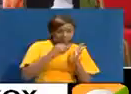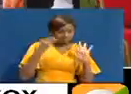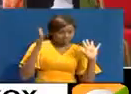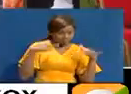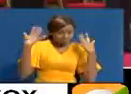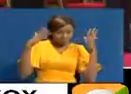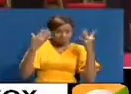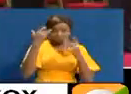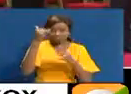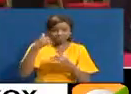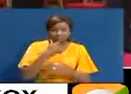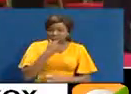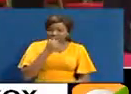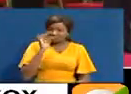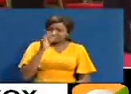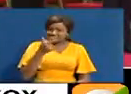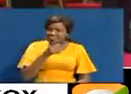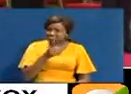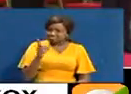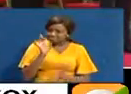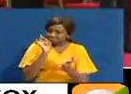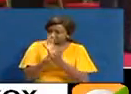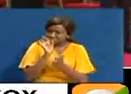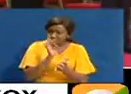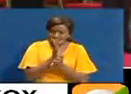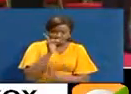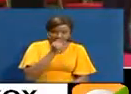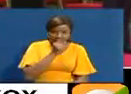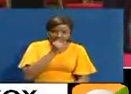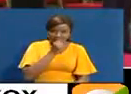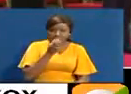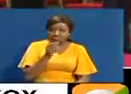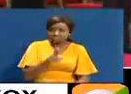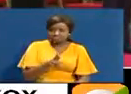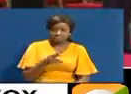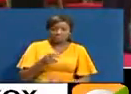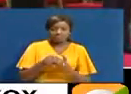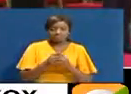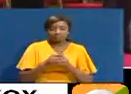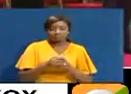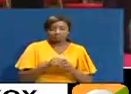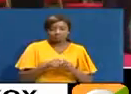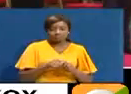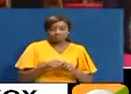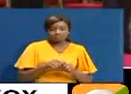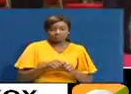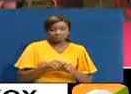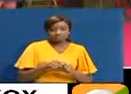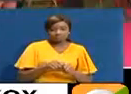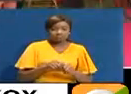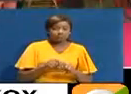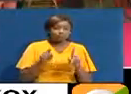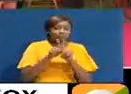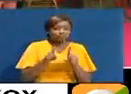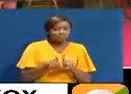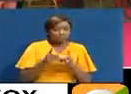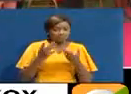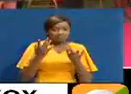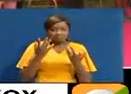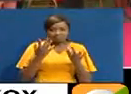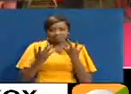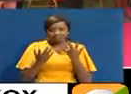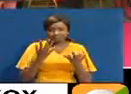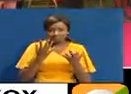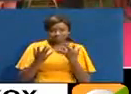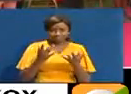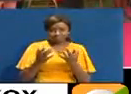whether there have been a few CASs who are dropped. And does it also mean that probably it's a precursor to